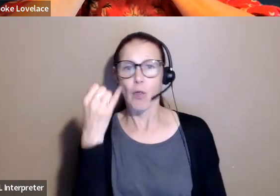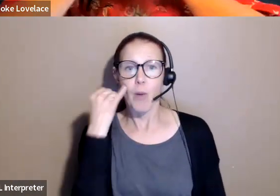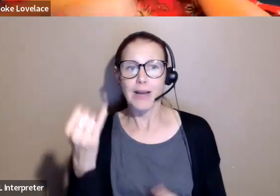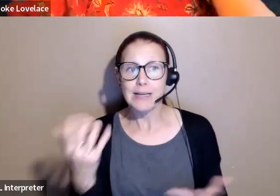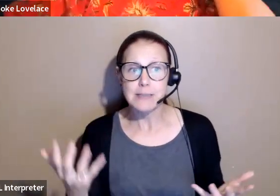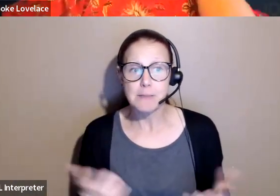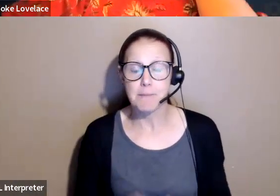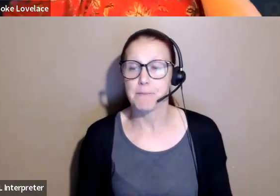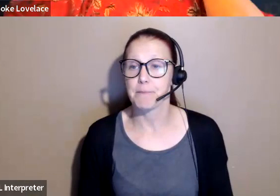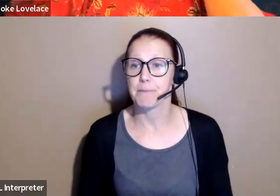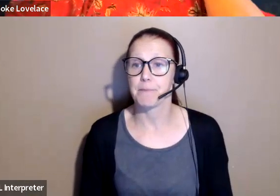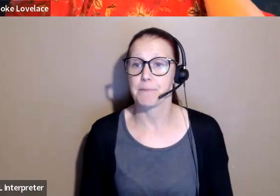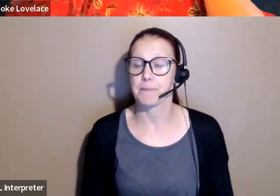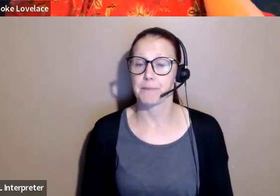ideas?